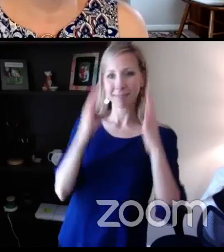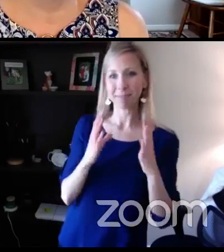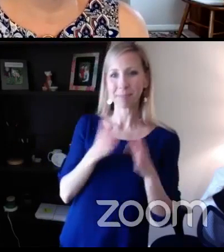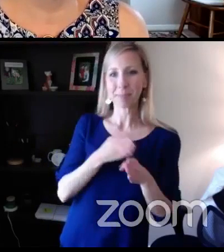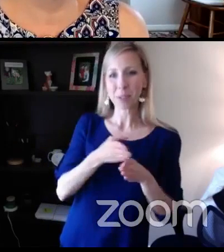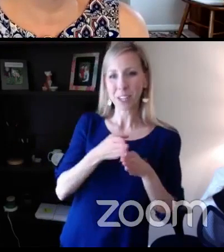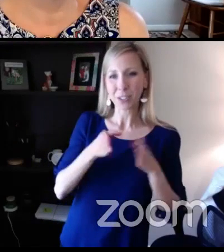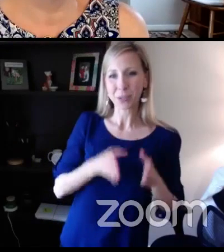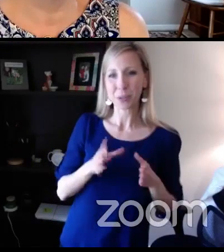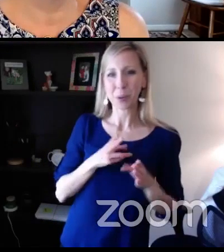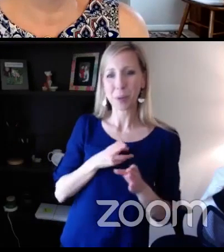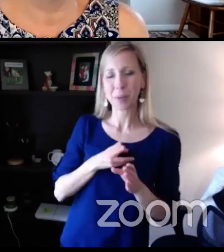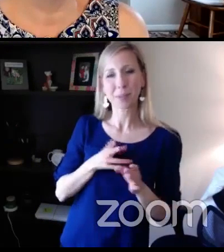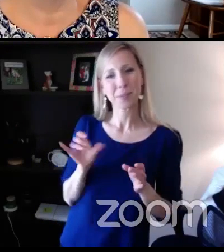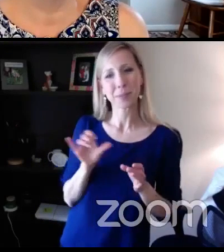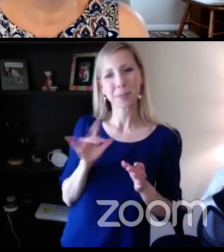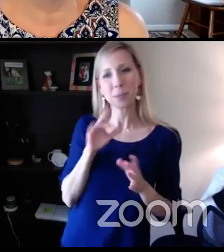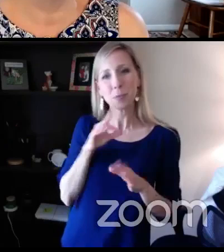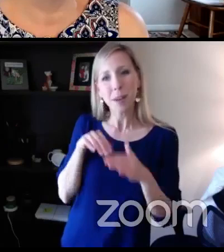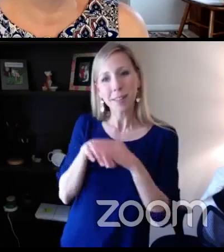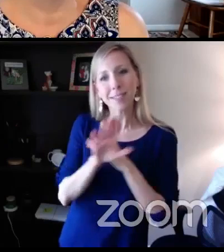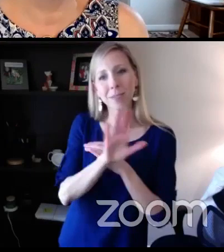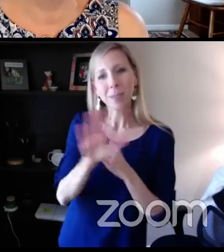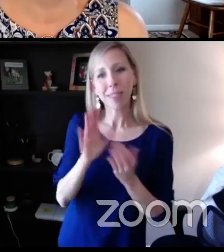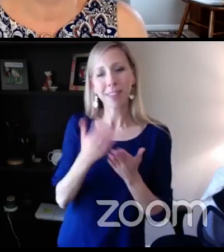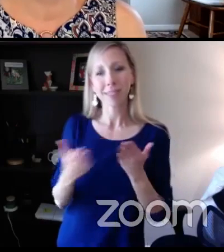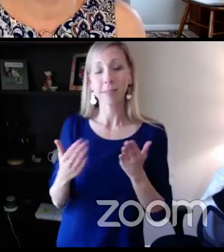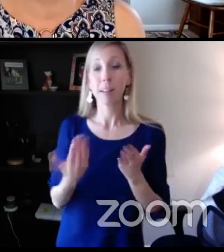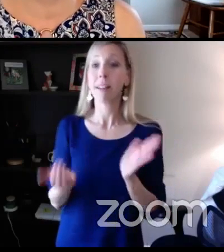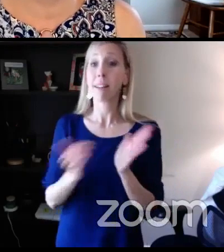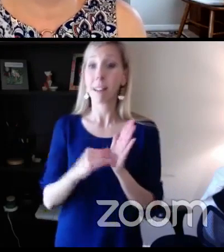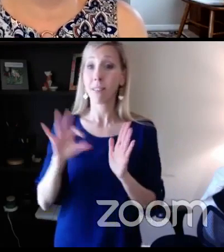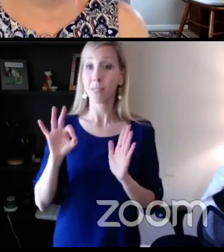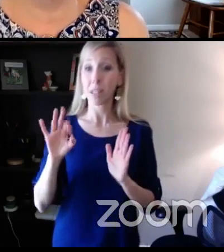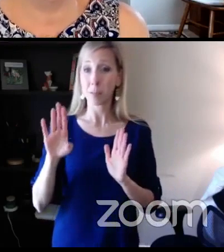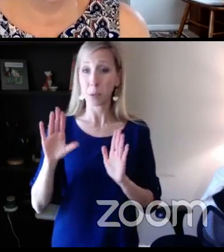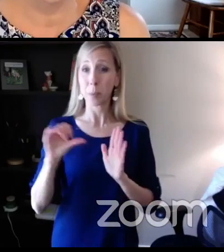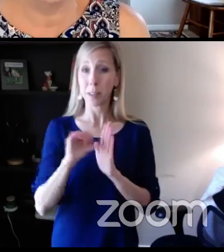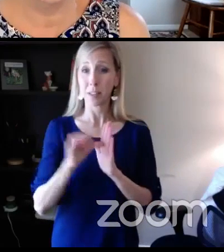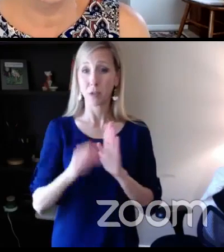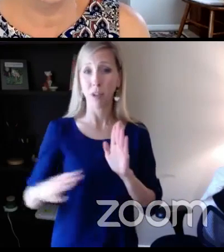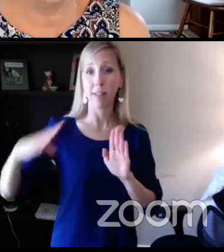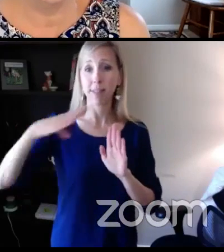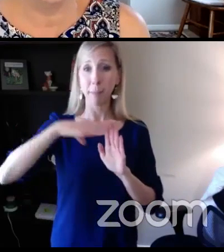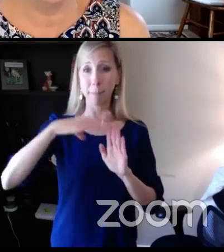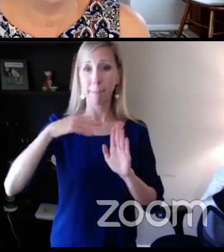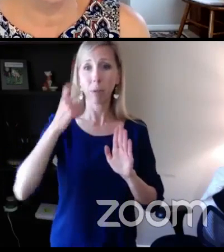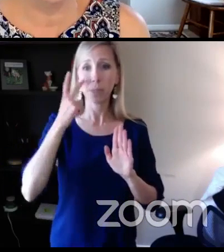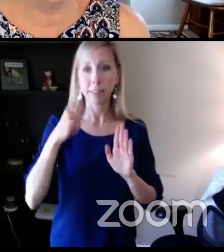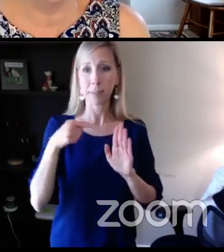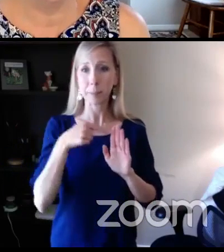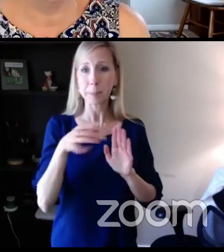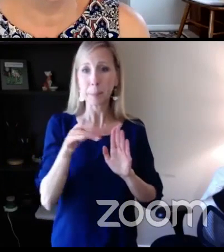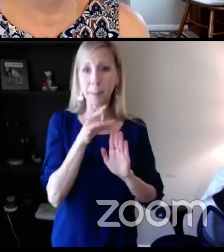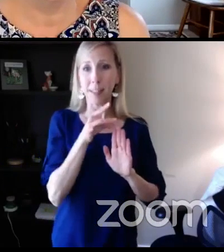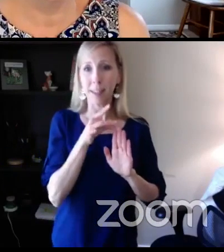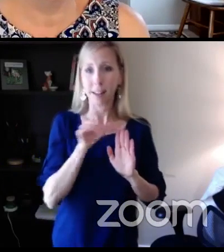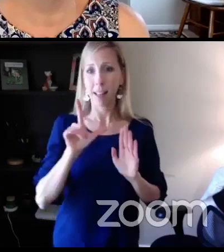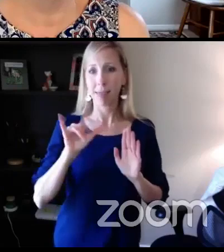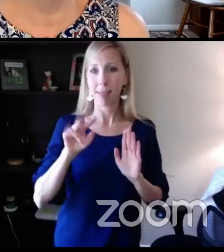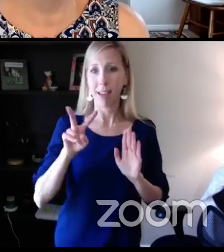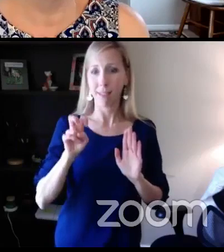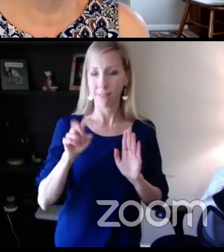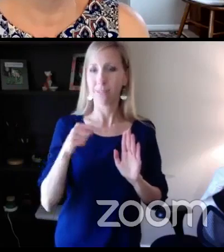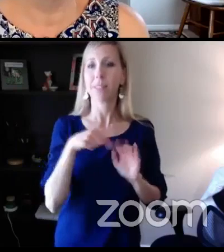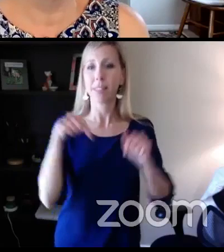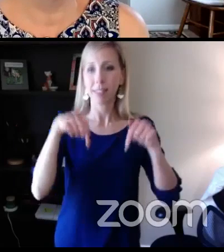mentioned, your resource will be pinned to the top of our Facebook page all month. We encourage our community to look back at